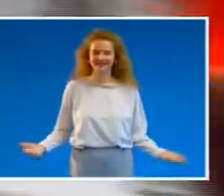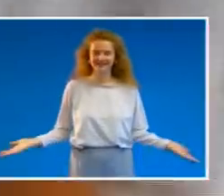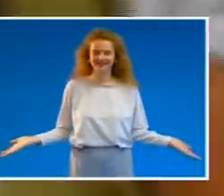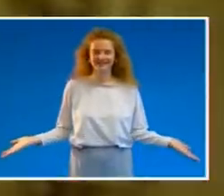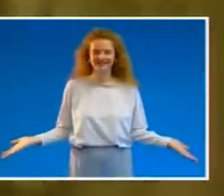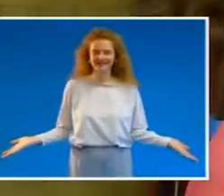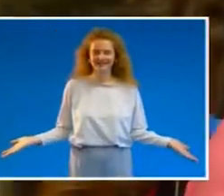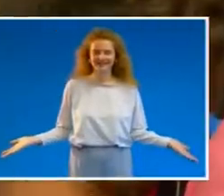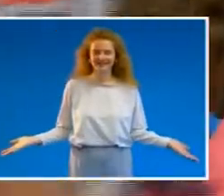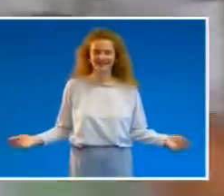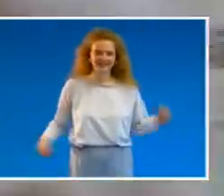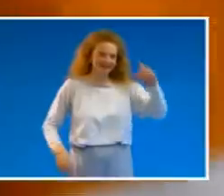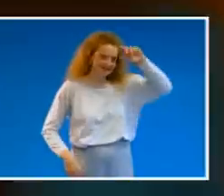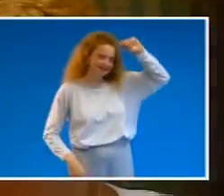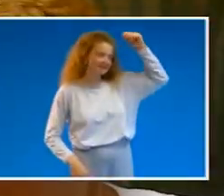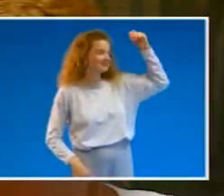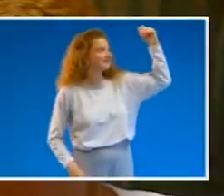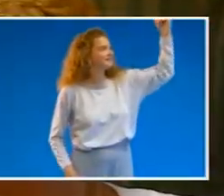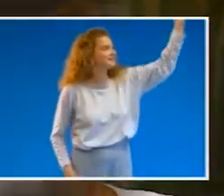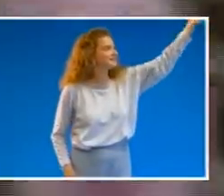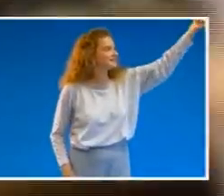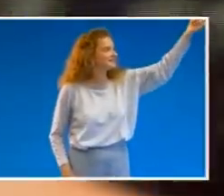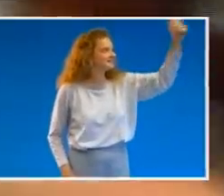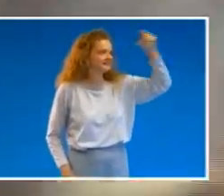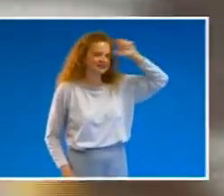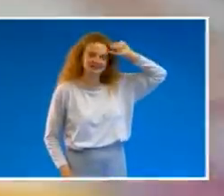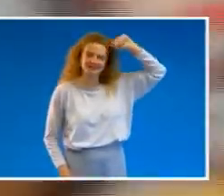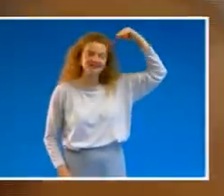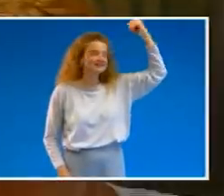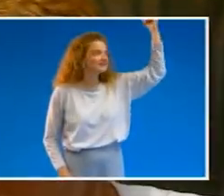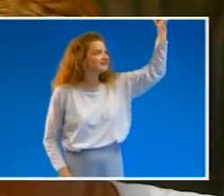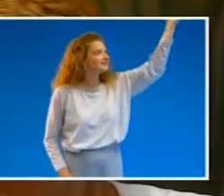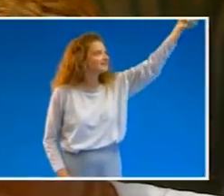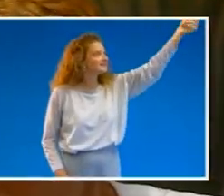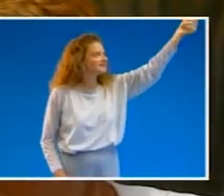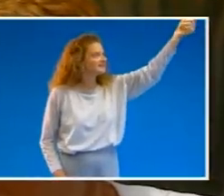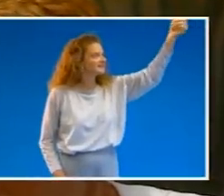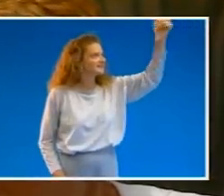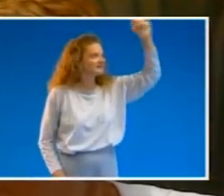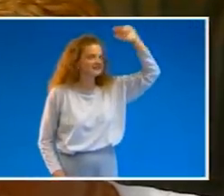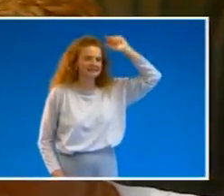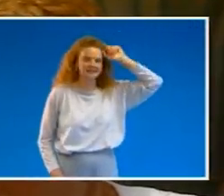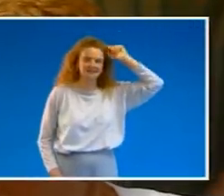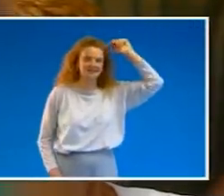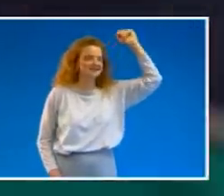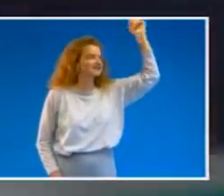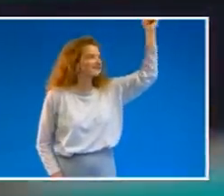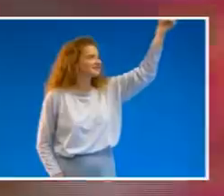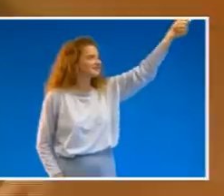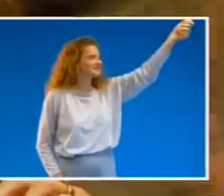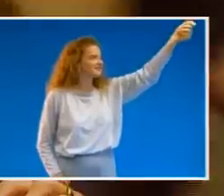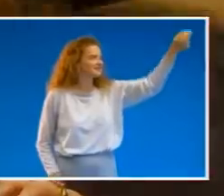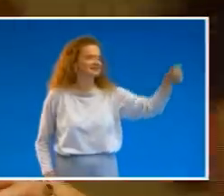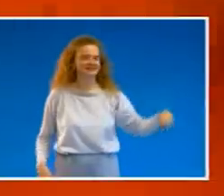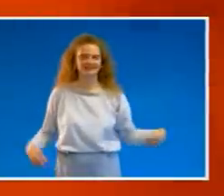that he was here. He hung his hat upon a peg. He hung his hat upon a peg. He hung his hat